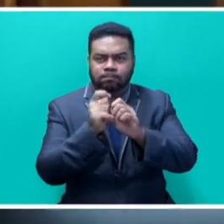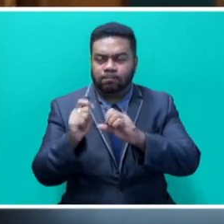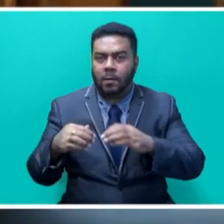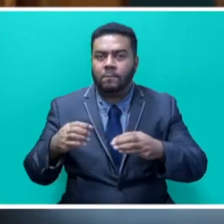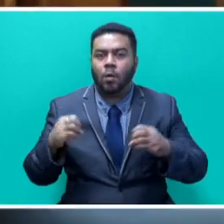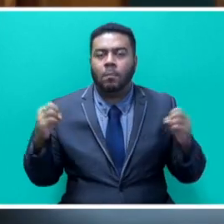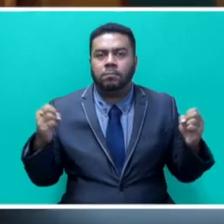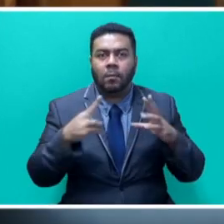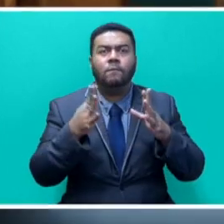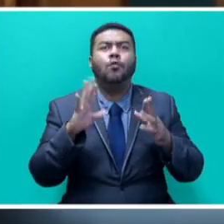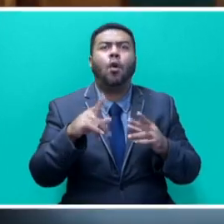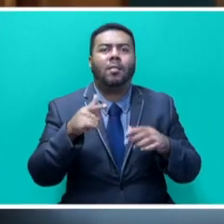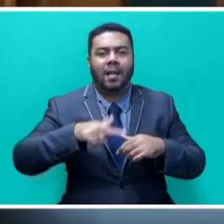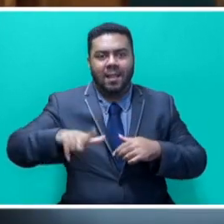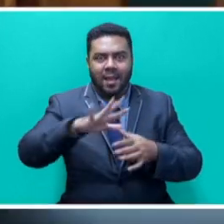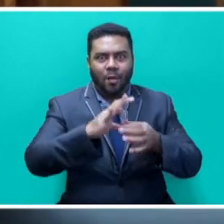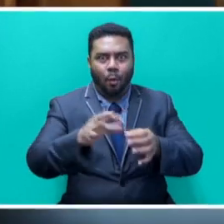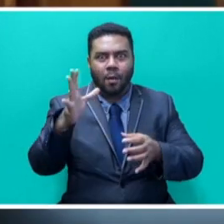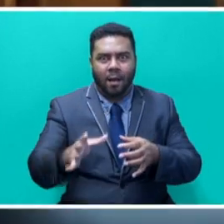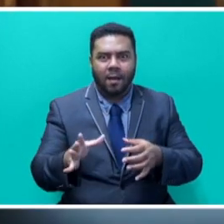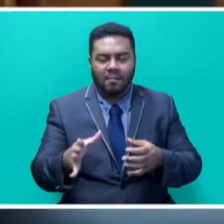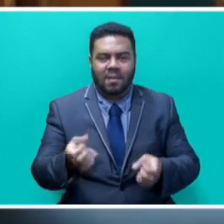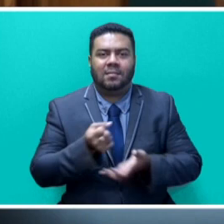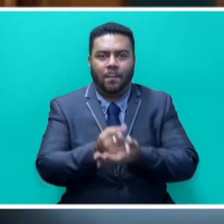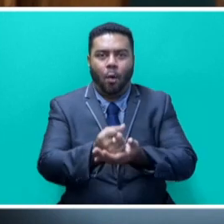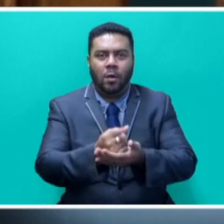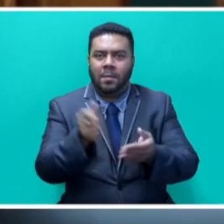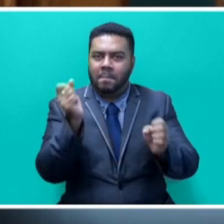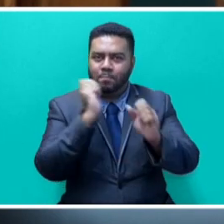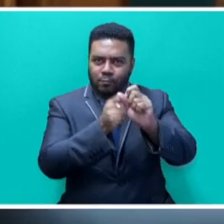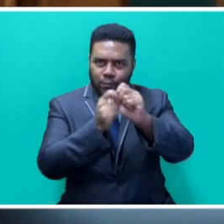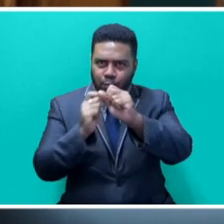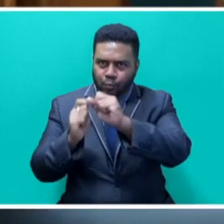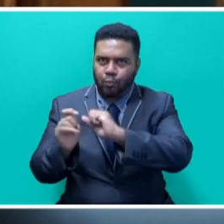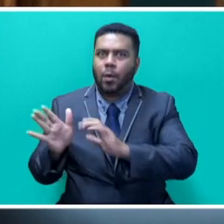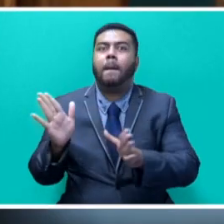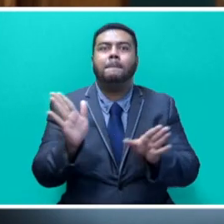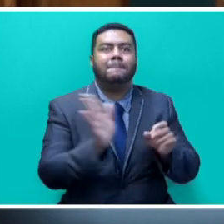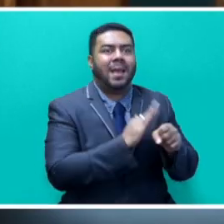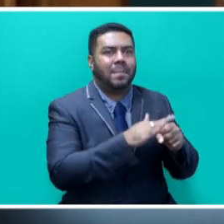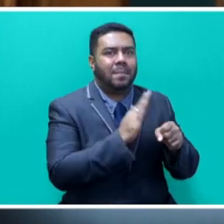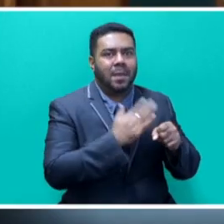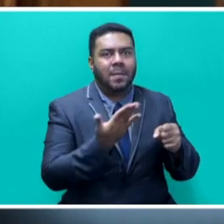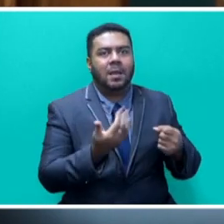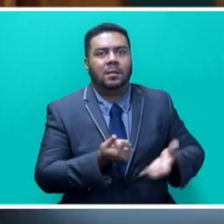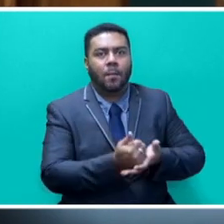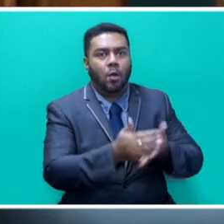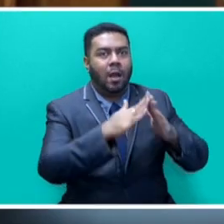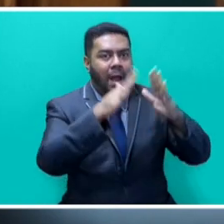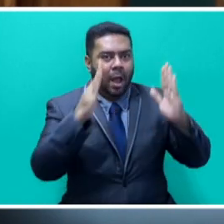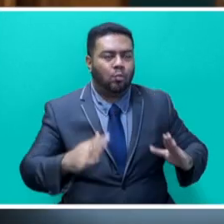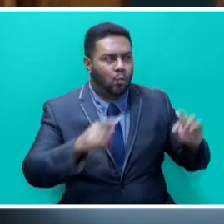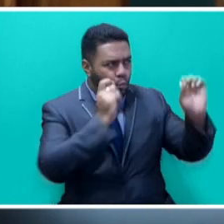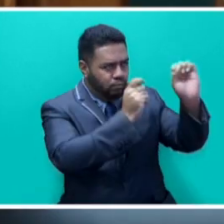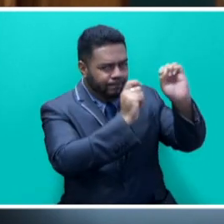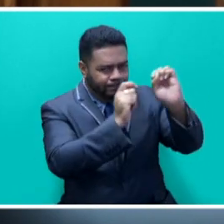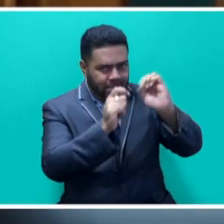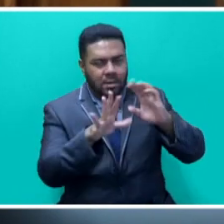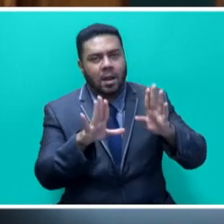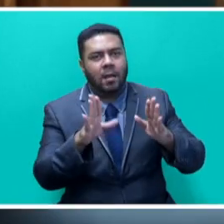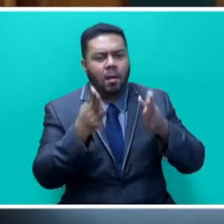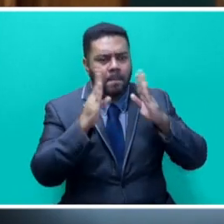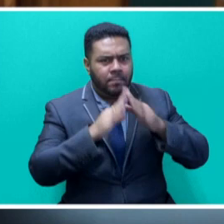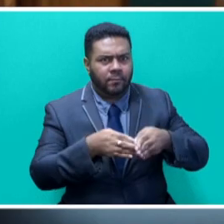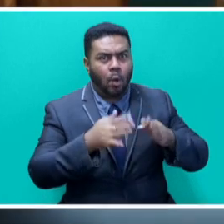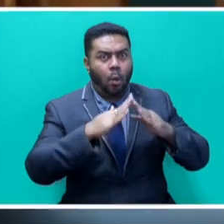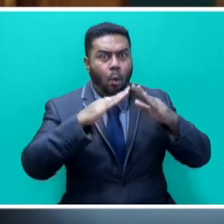landowners. The Ministry of Forestry and Rural and Maritime Development are helping repair and rebuild damaged homes and